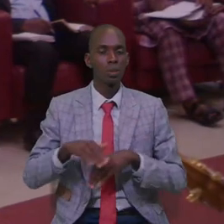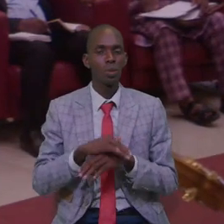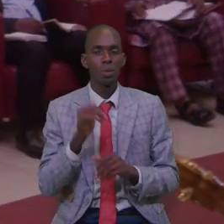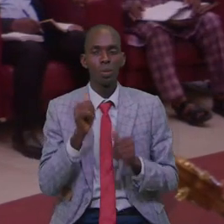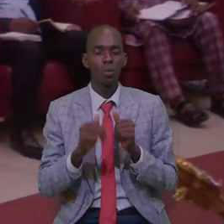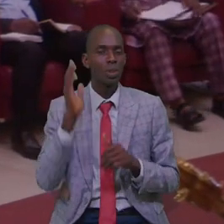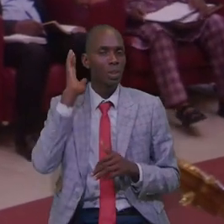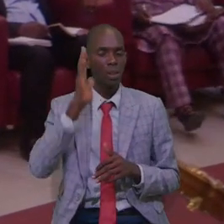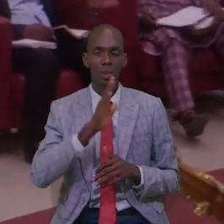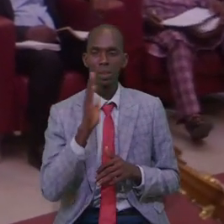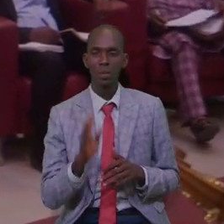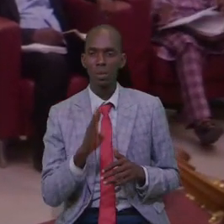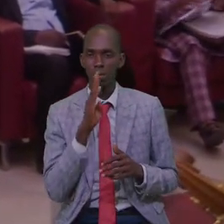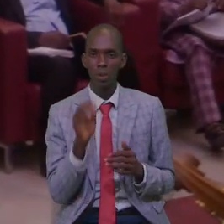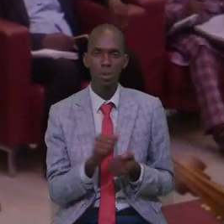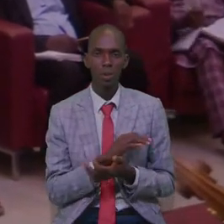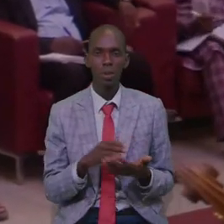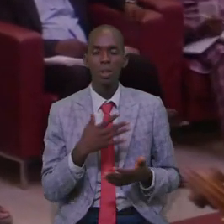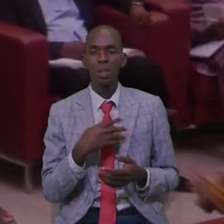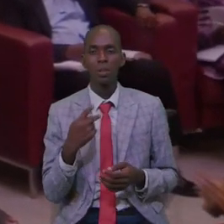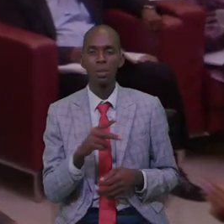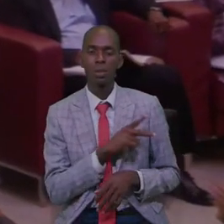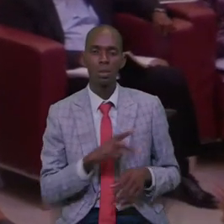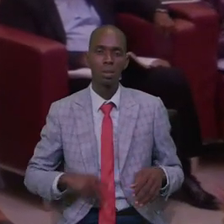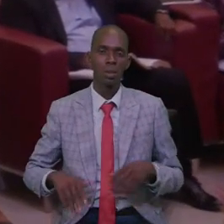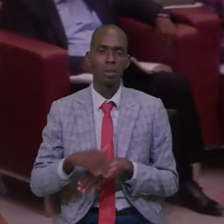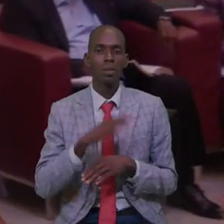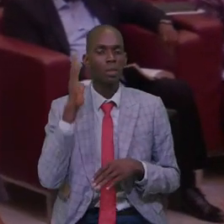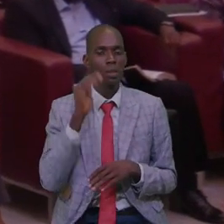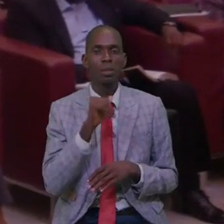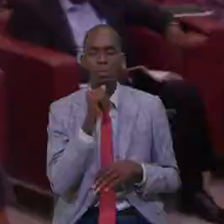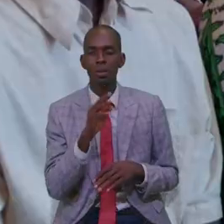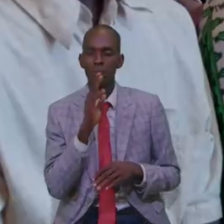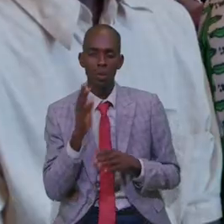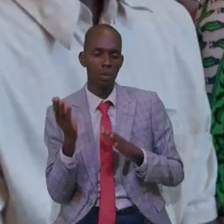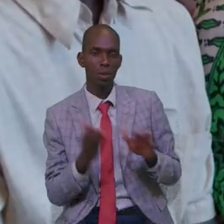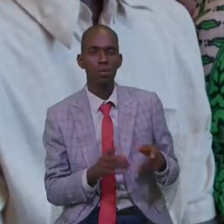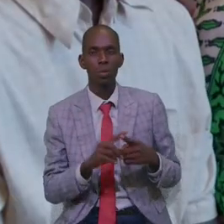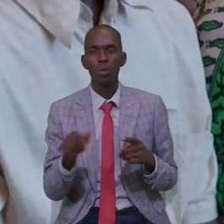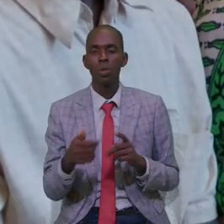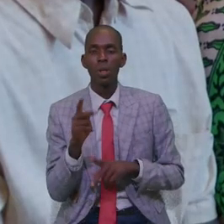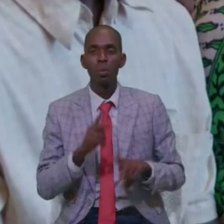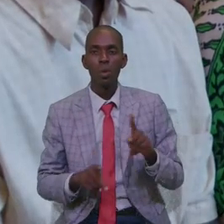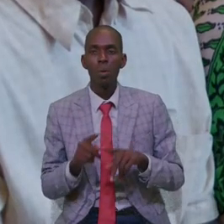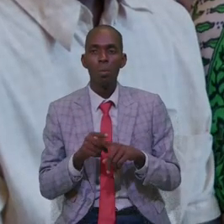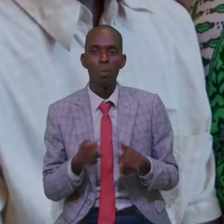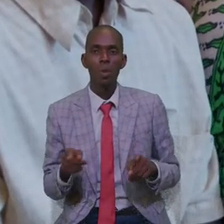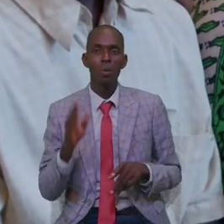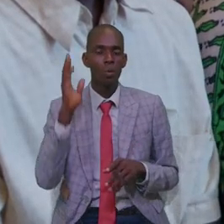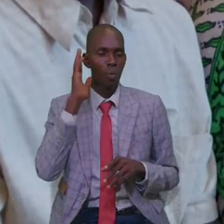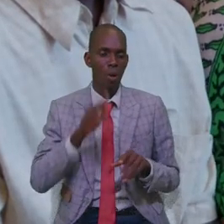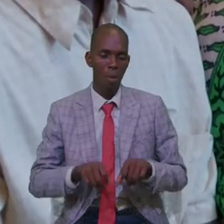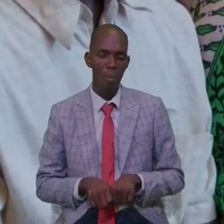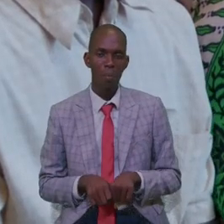be destroyed, and the kingdom shall not be left to other people, but it shall break